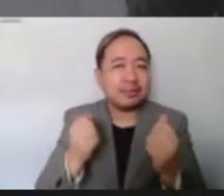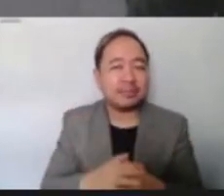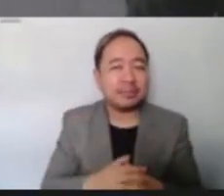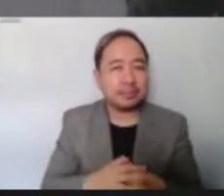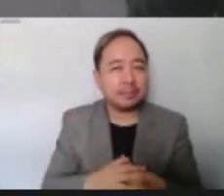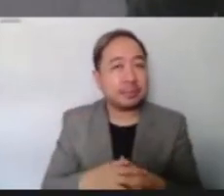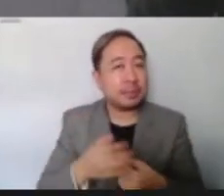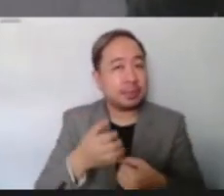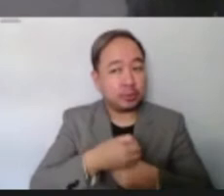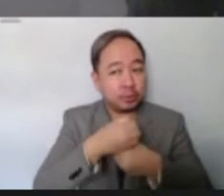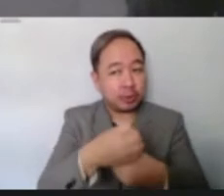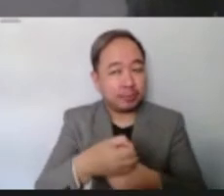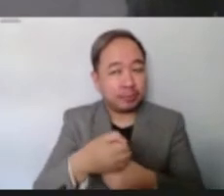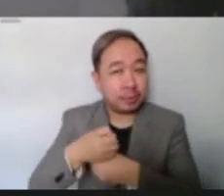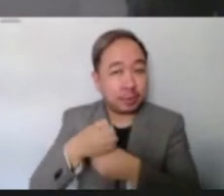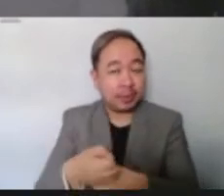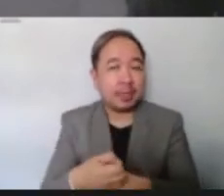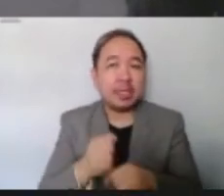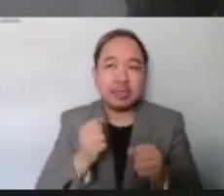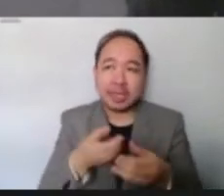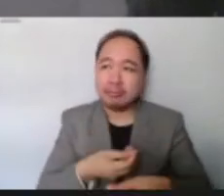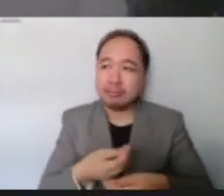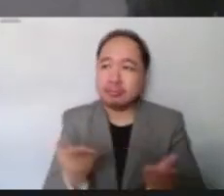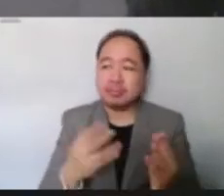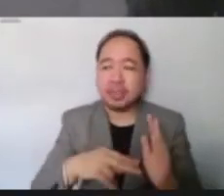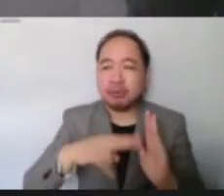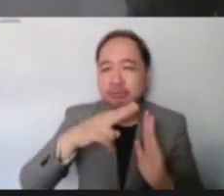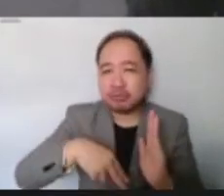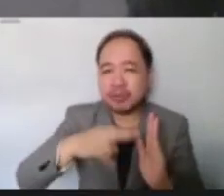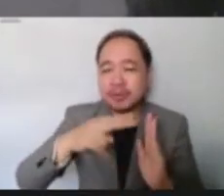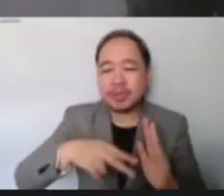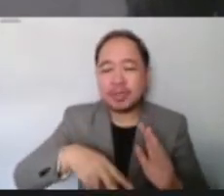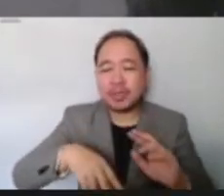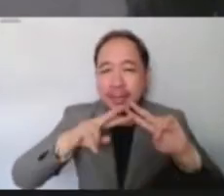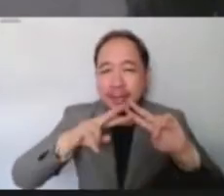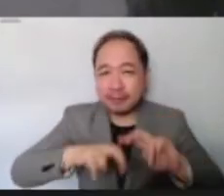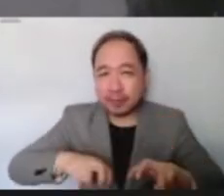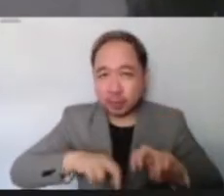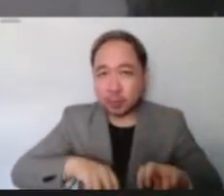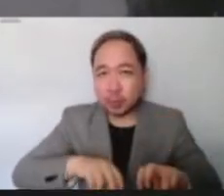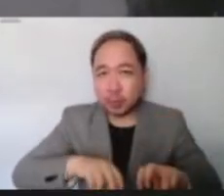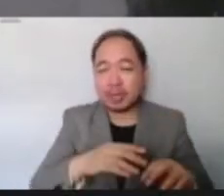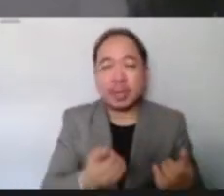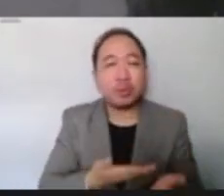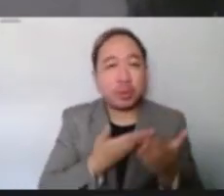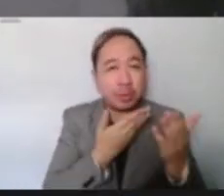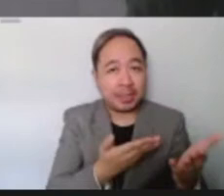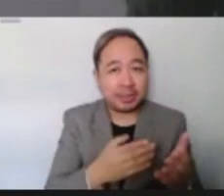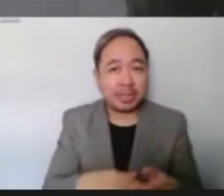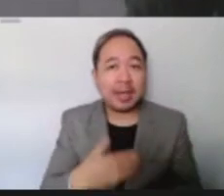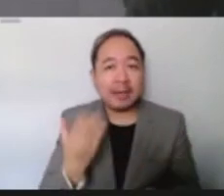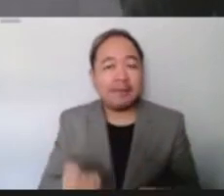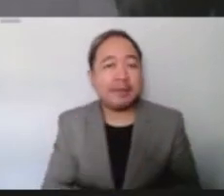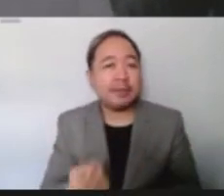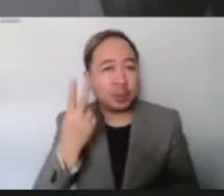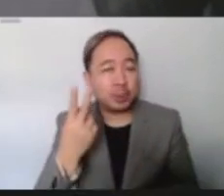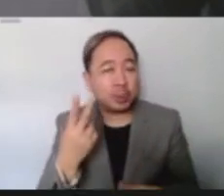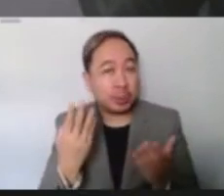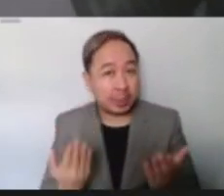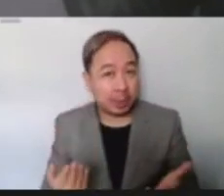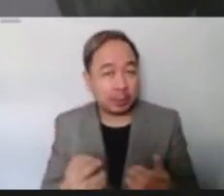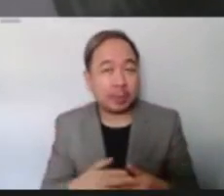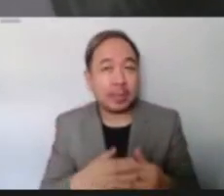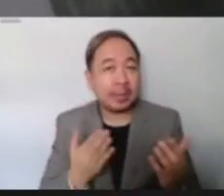to review the terms of reference and the committee may wish to consider today endorsing the terms of reference